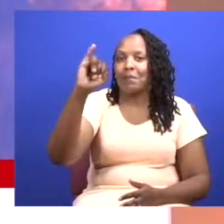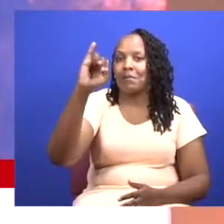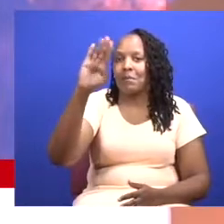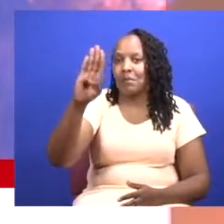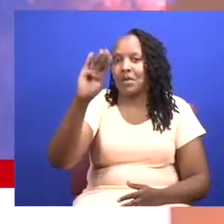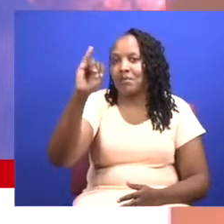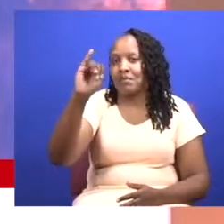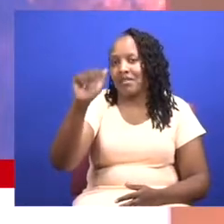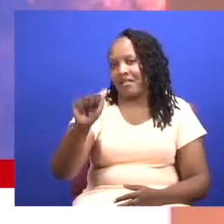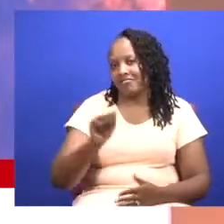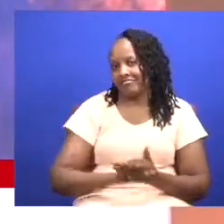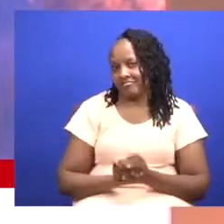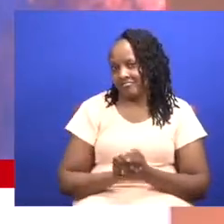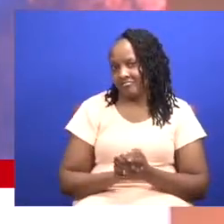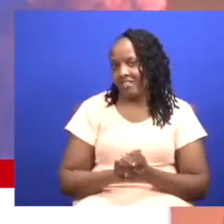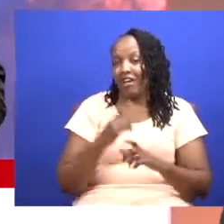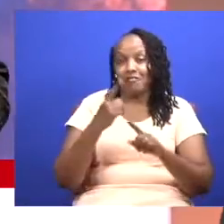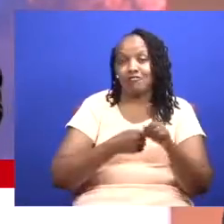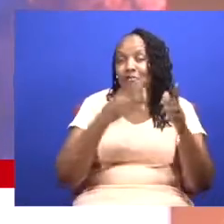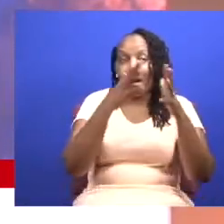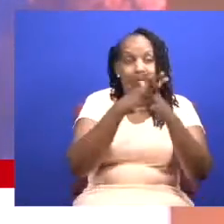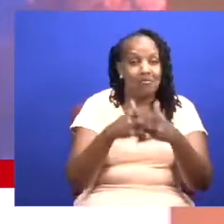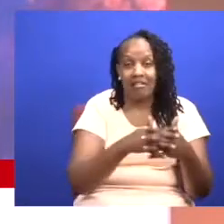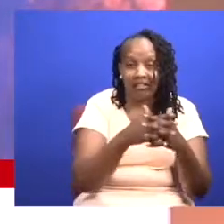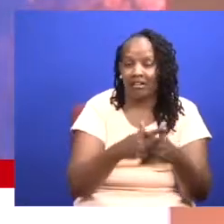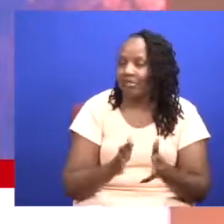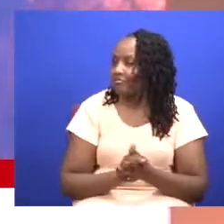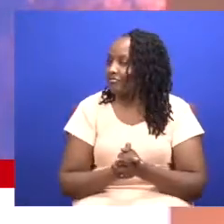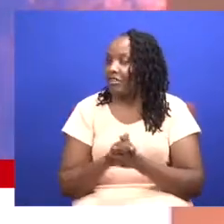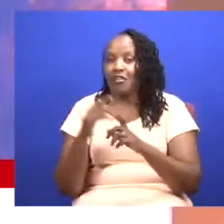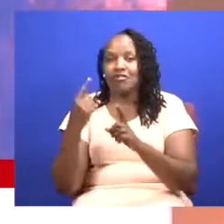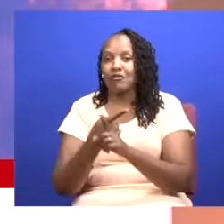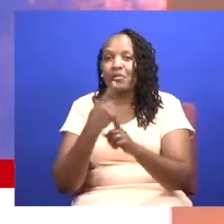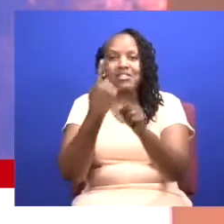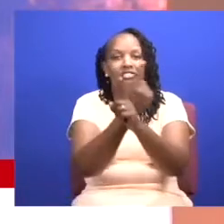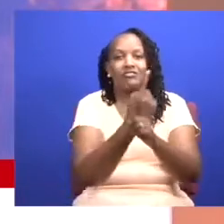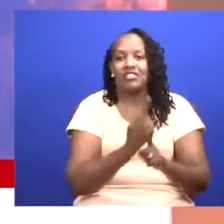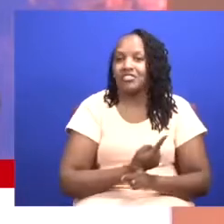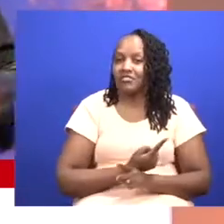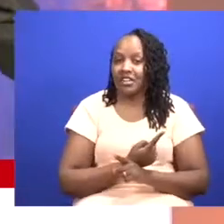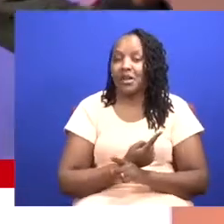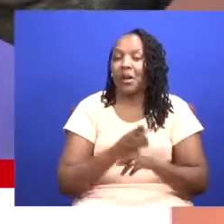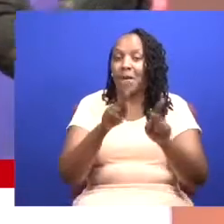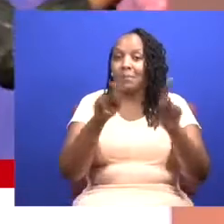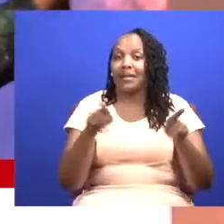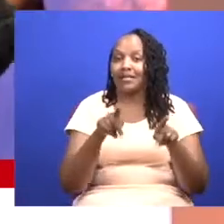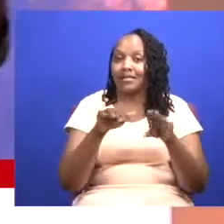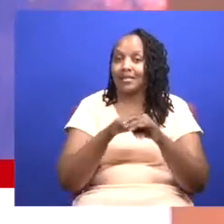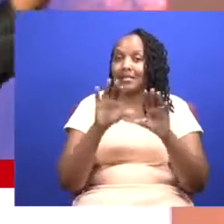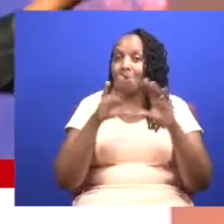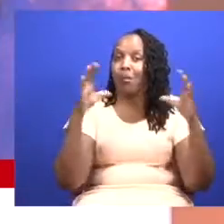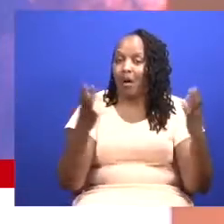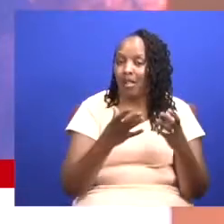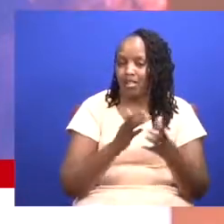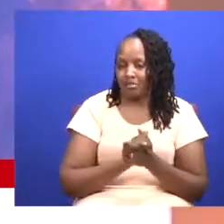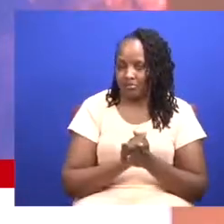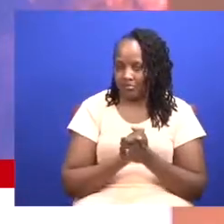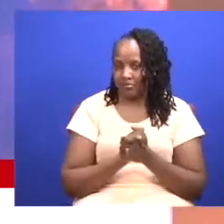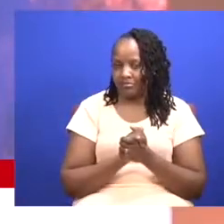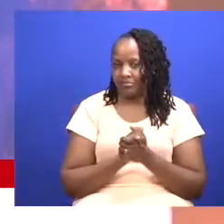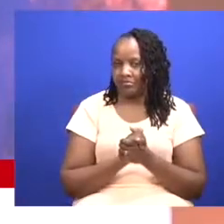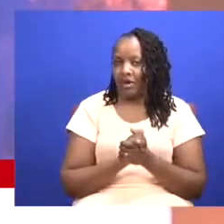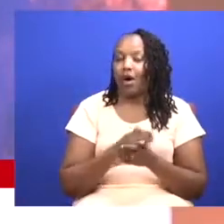have a branch right in Namibia. We want to welcome those in America, CITAM, USA. We want to welcome those of us, our family